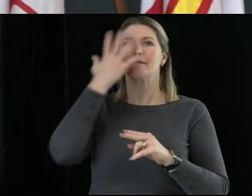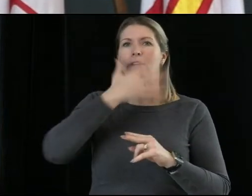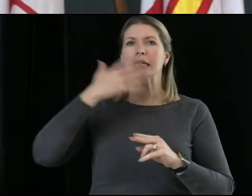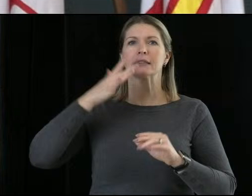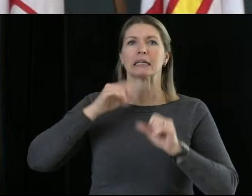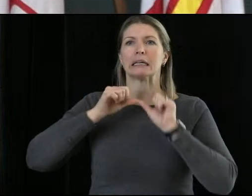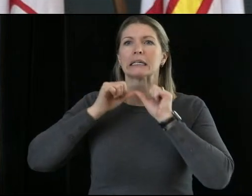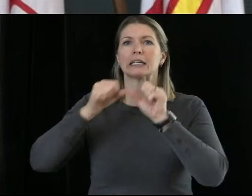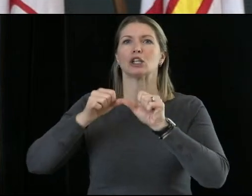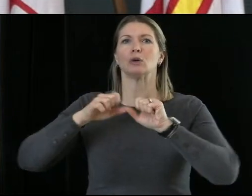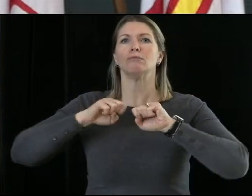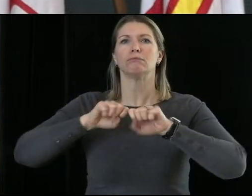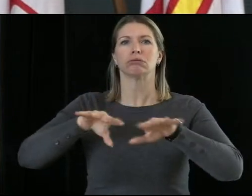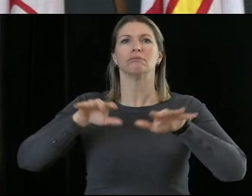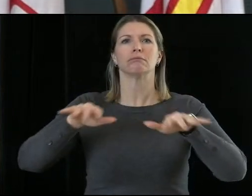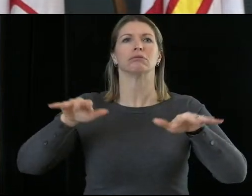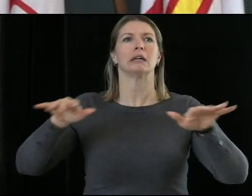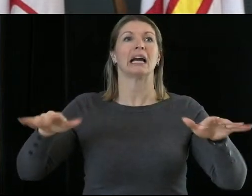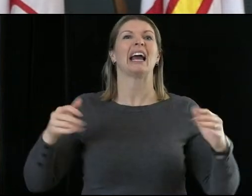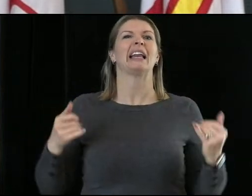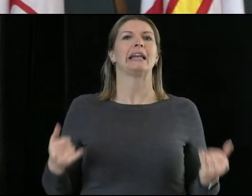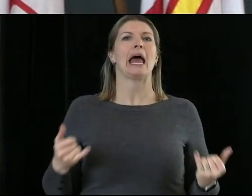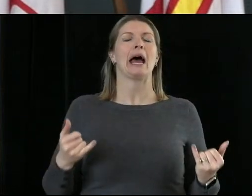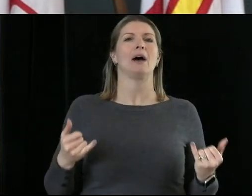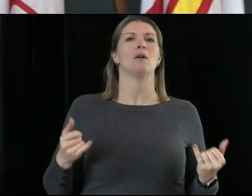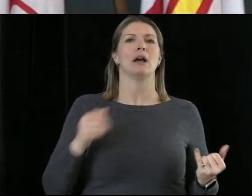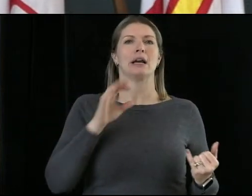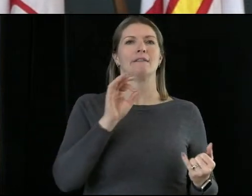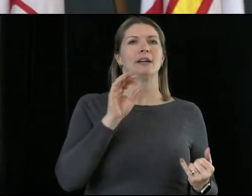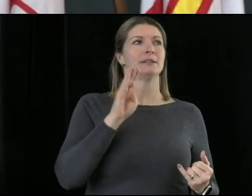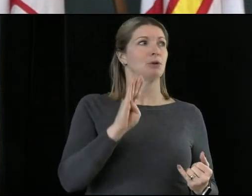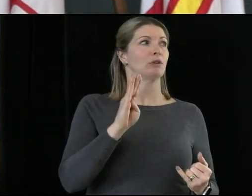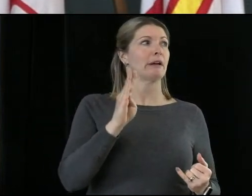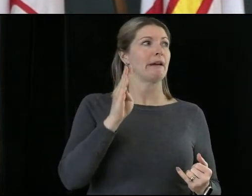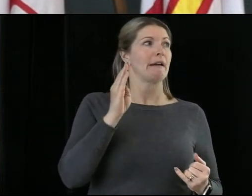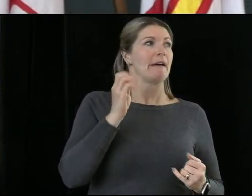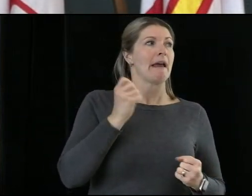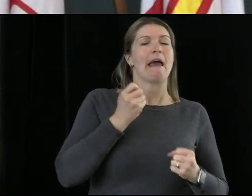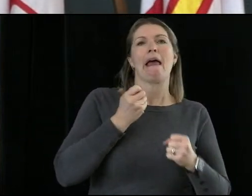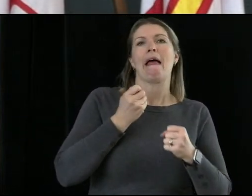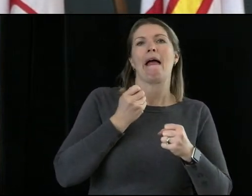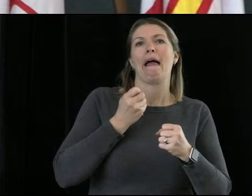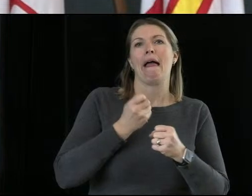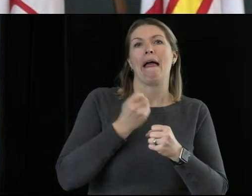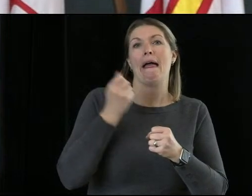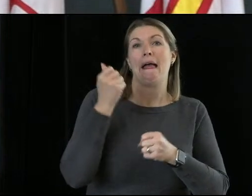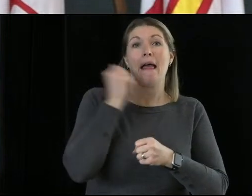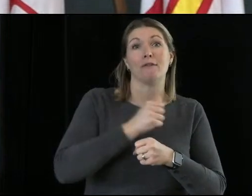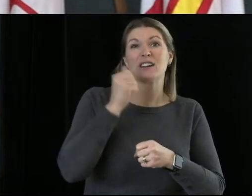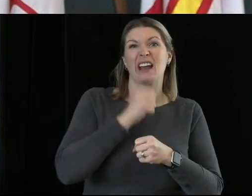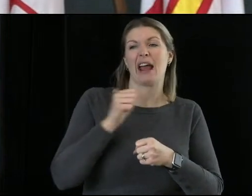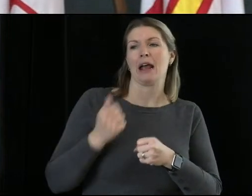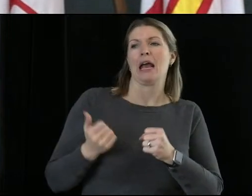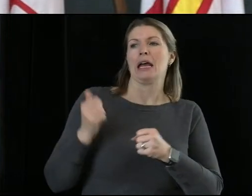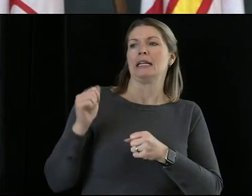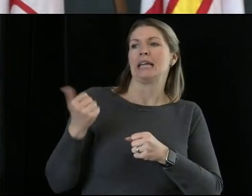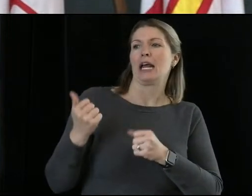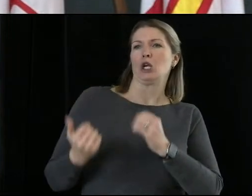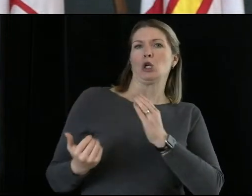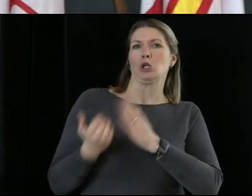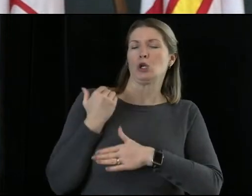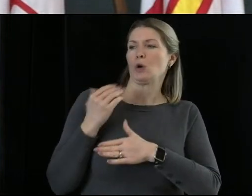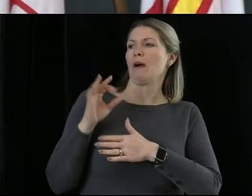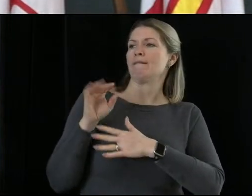now when we go in our Facebook group, every single day since then, we get 10 new followers easily. But they're from Kentucky